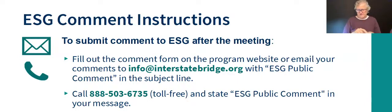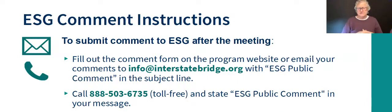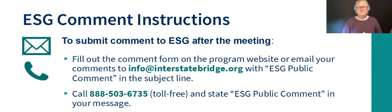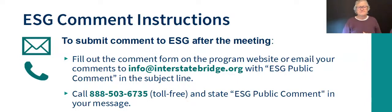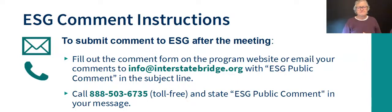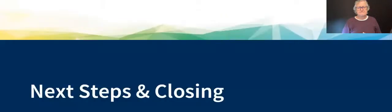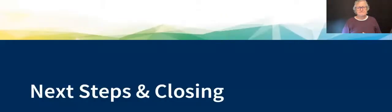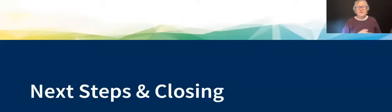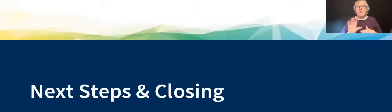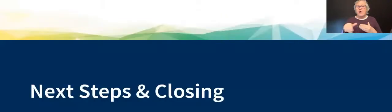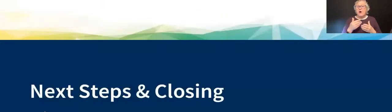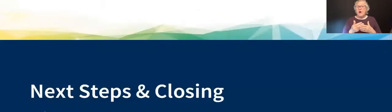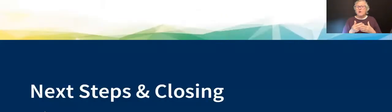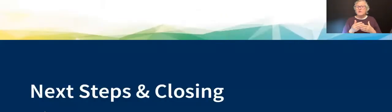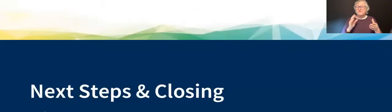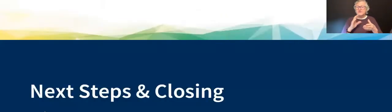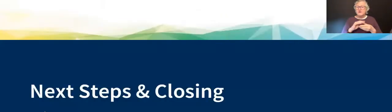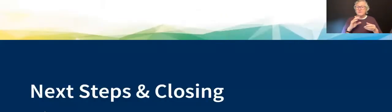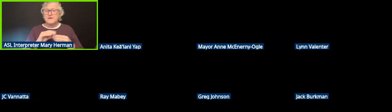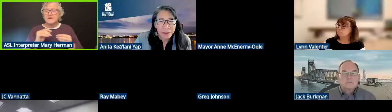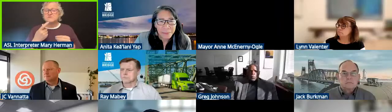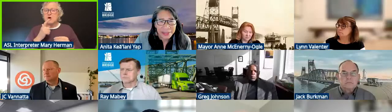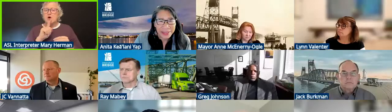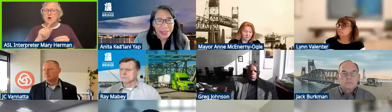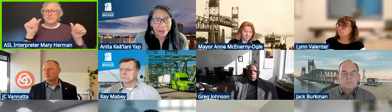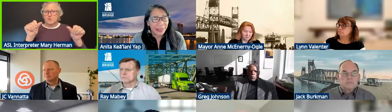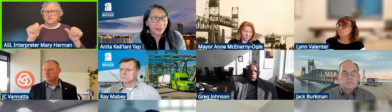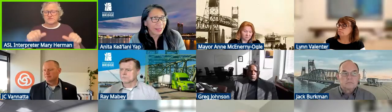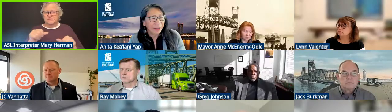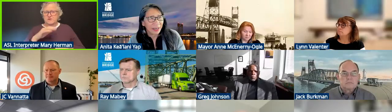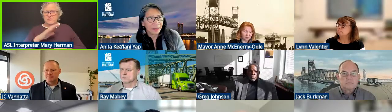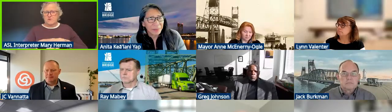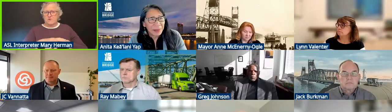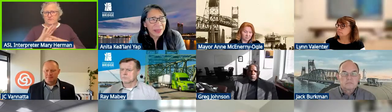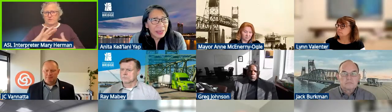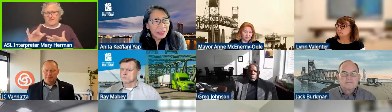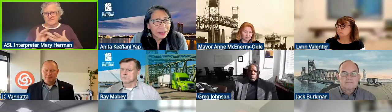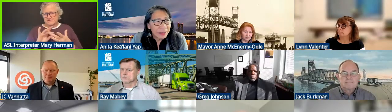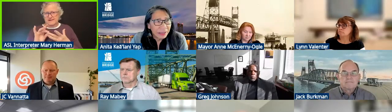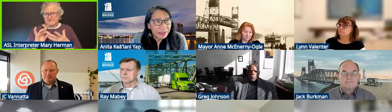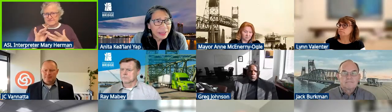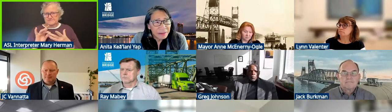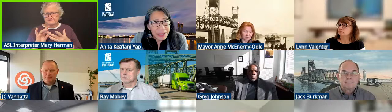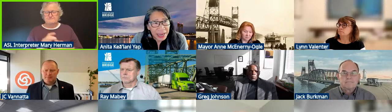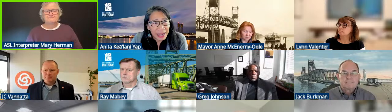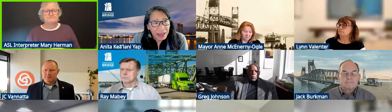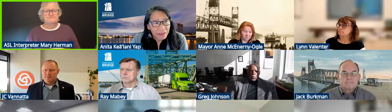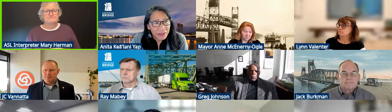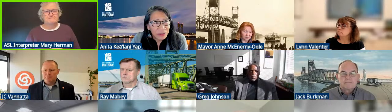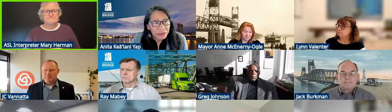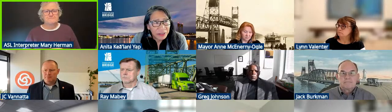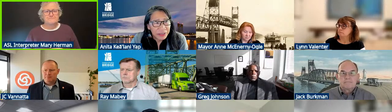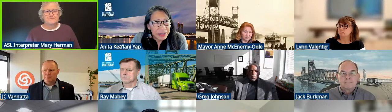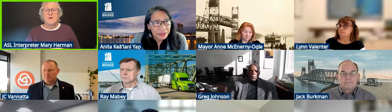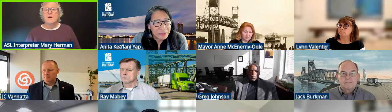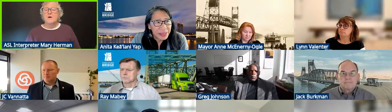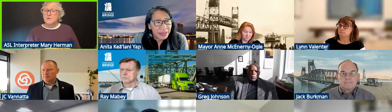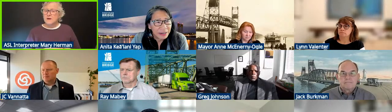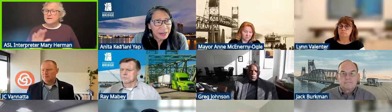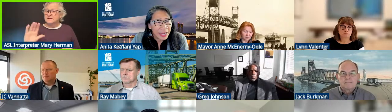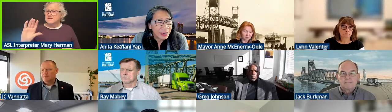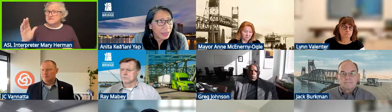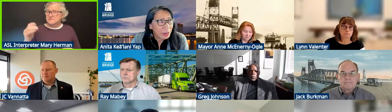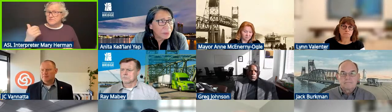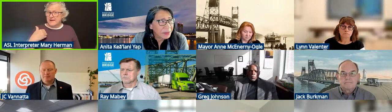Okay, next slide. Oh, okay, let's go back to there we go. So it looks like we have two folks with